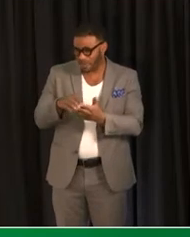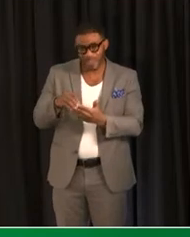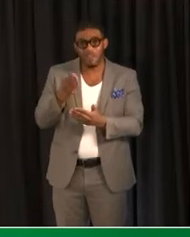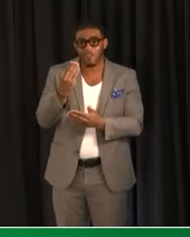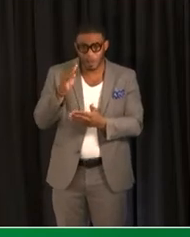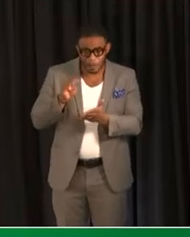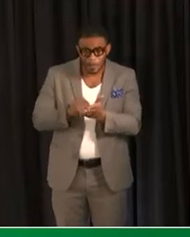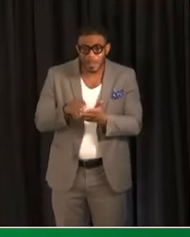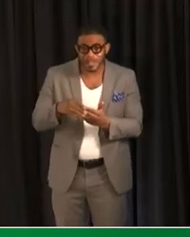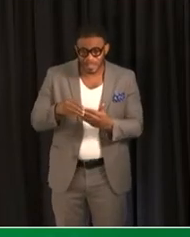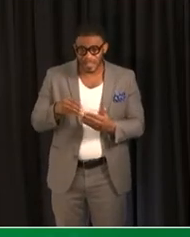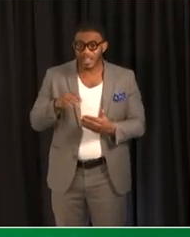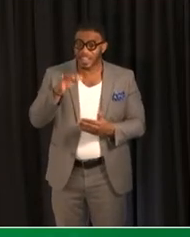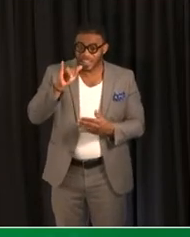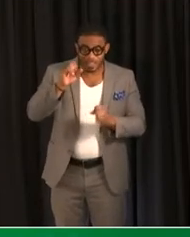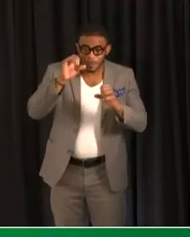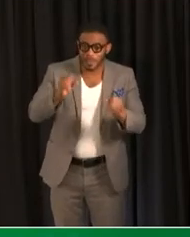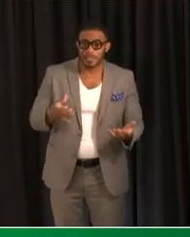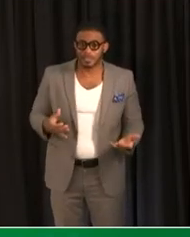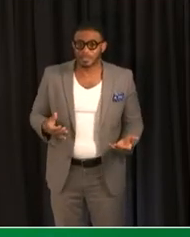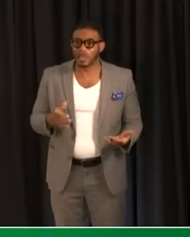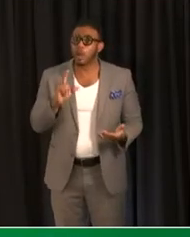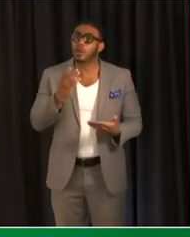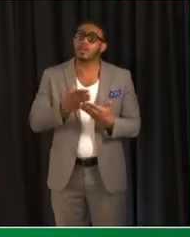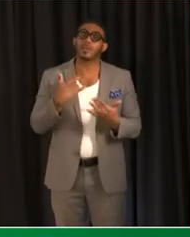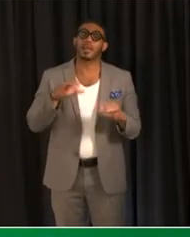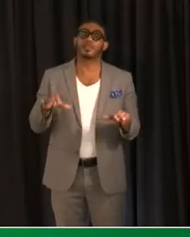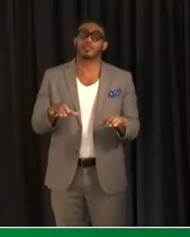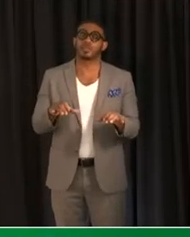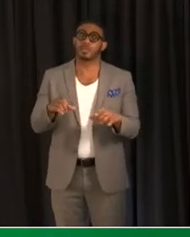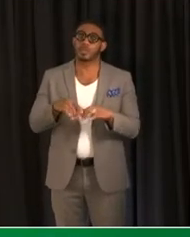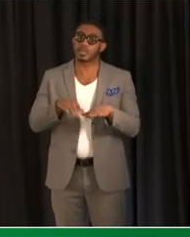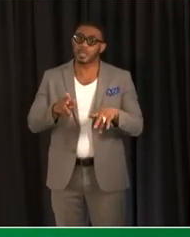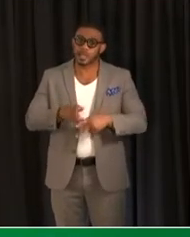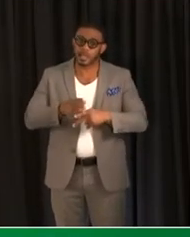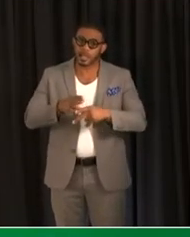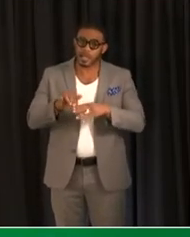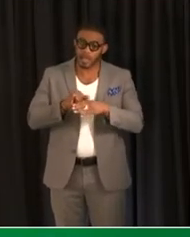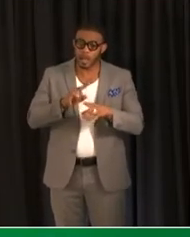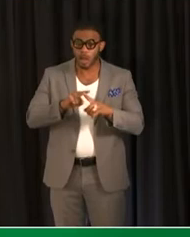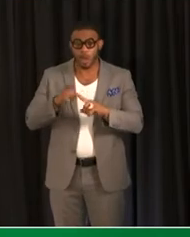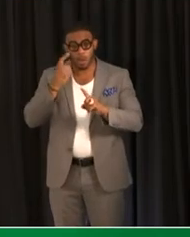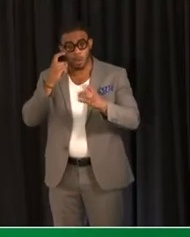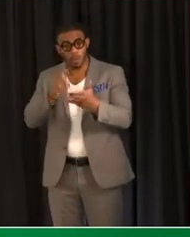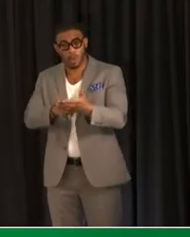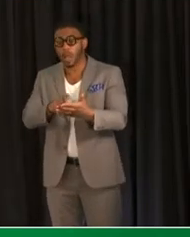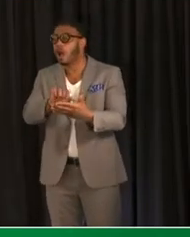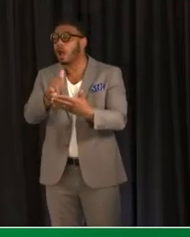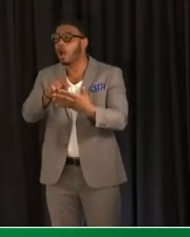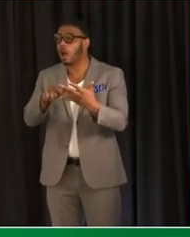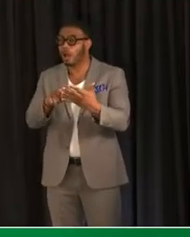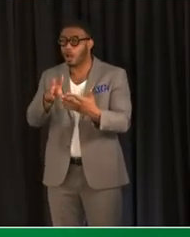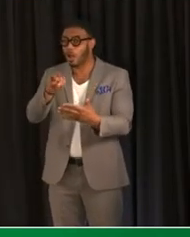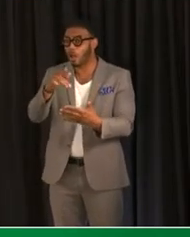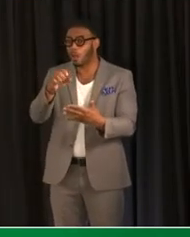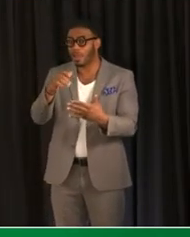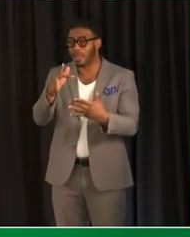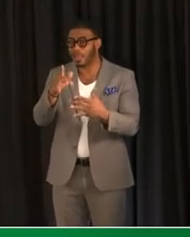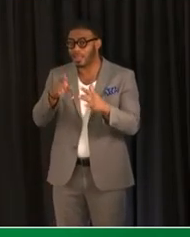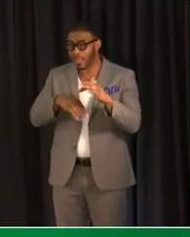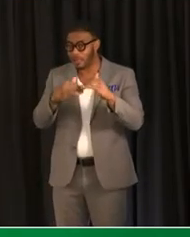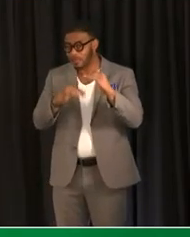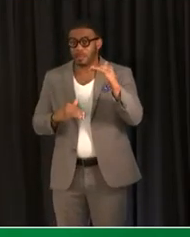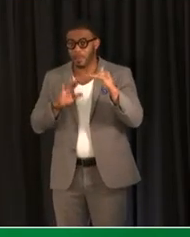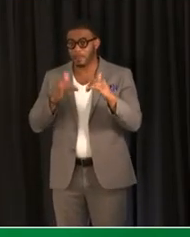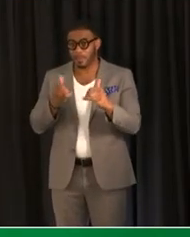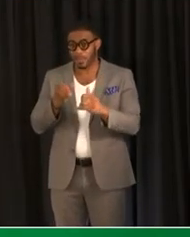million? $14 million, that is amazing. And so one of the things we have to do in the childcare industry also is recognize there's also a wage gap